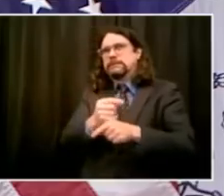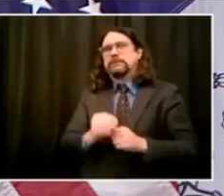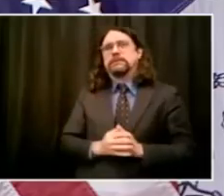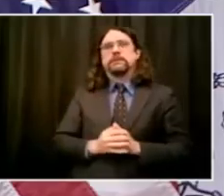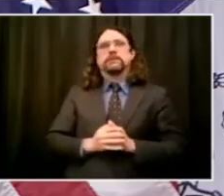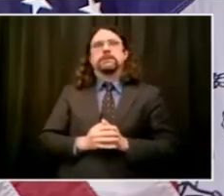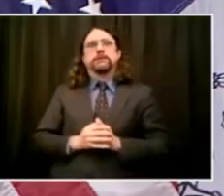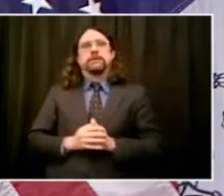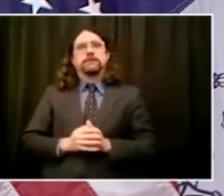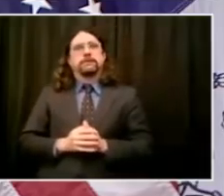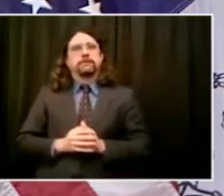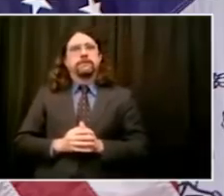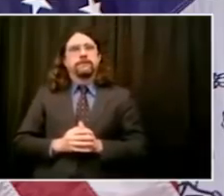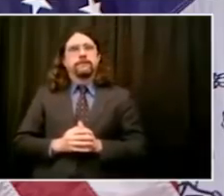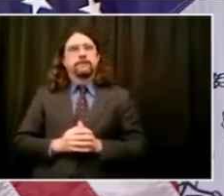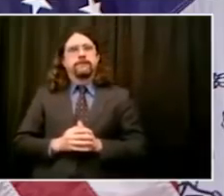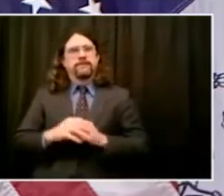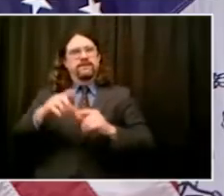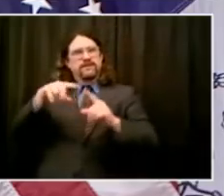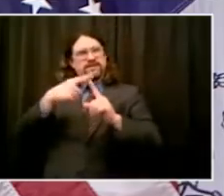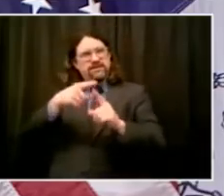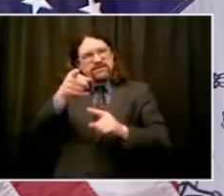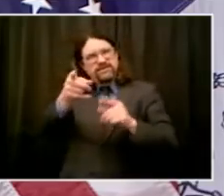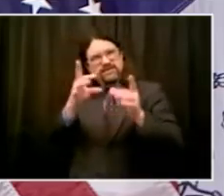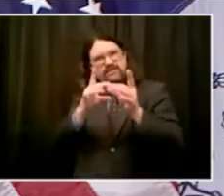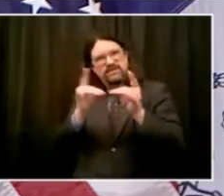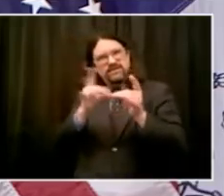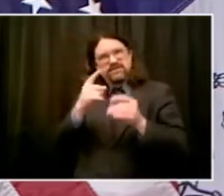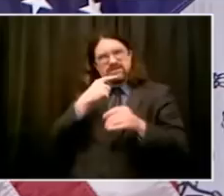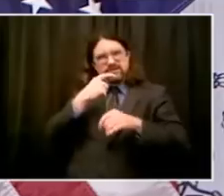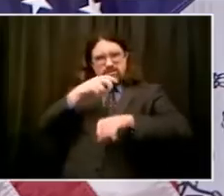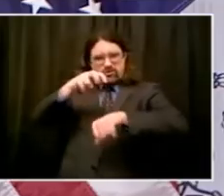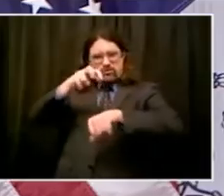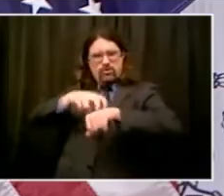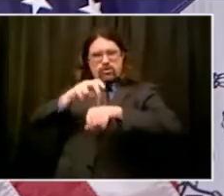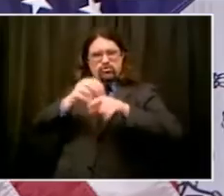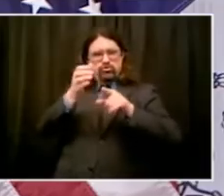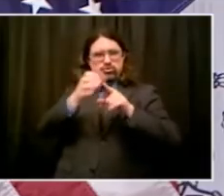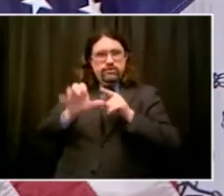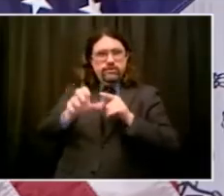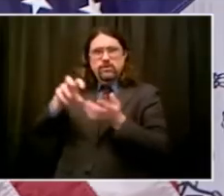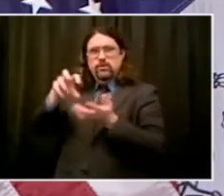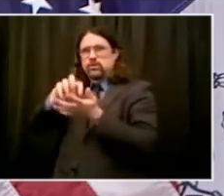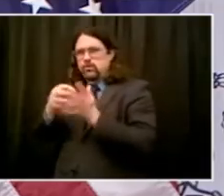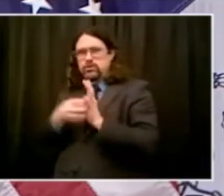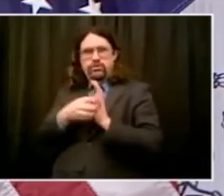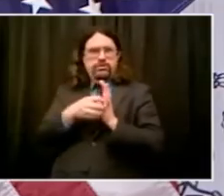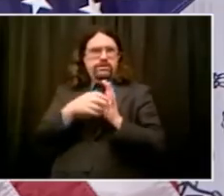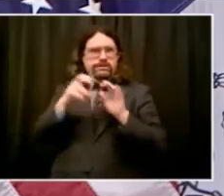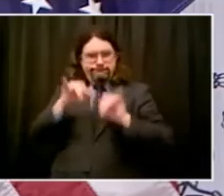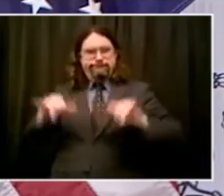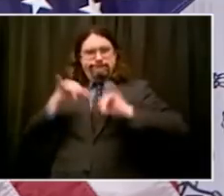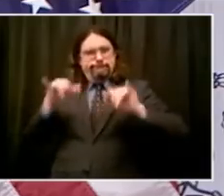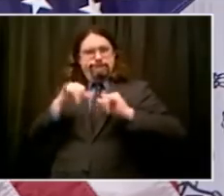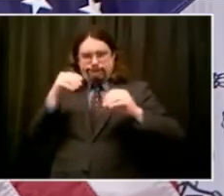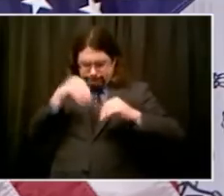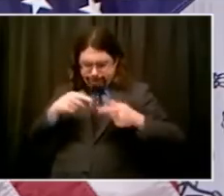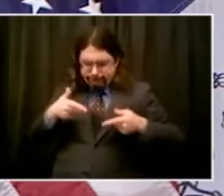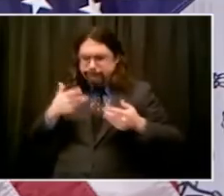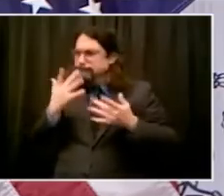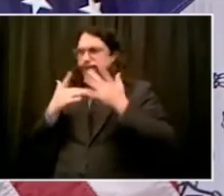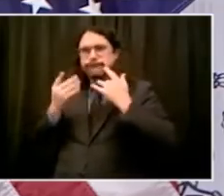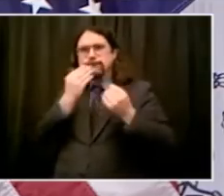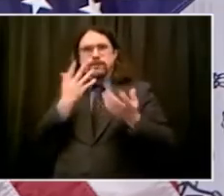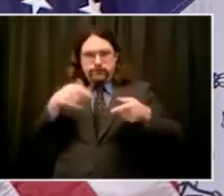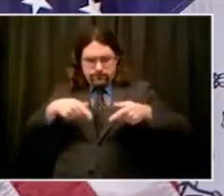of that. And so I want to make sure that our meals are nutritious and are balanced,